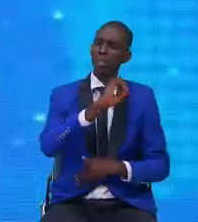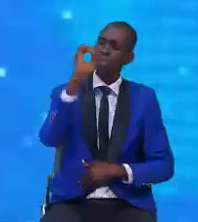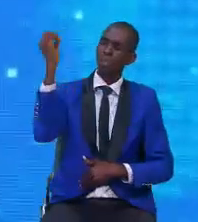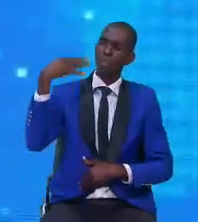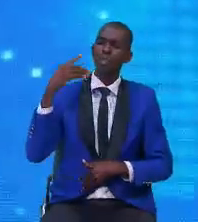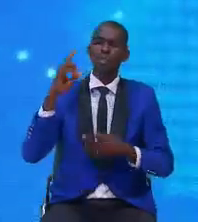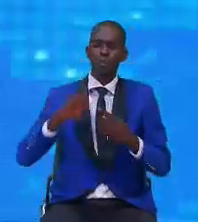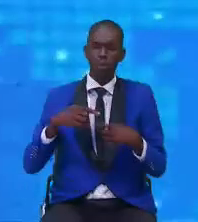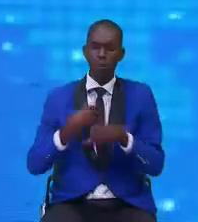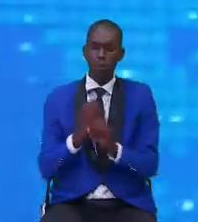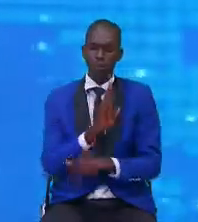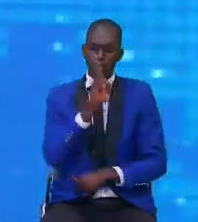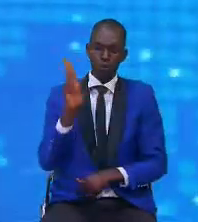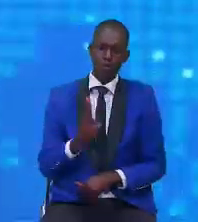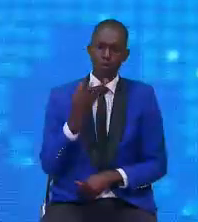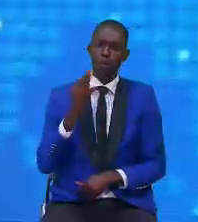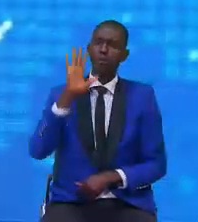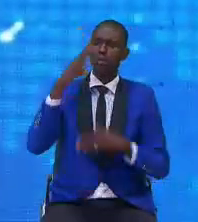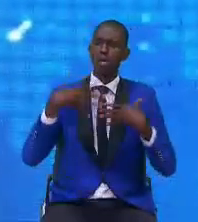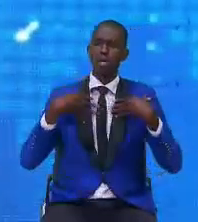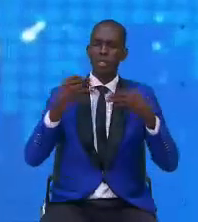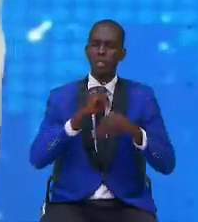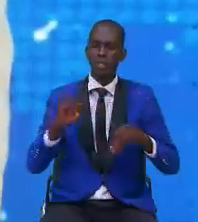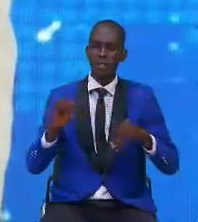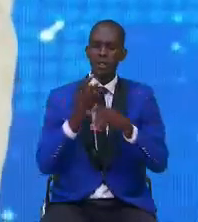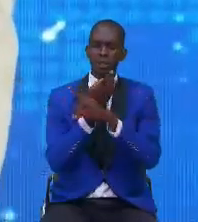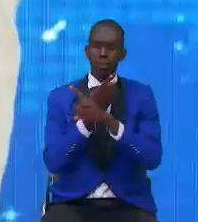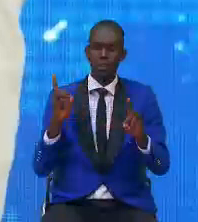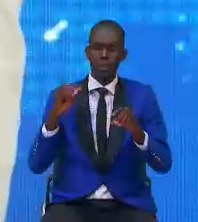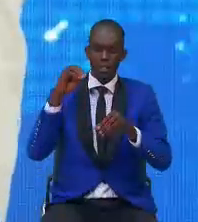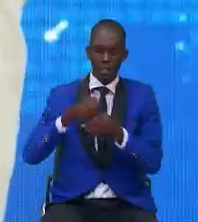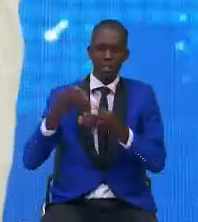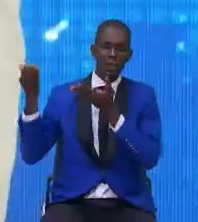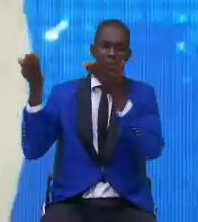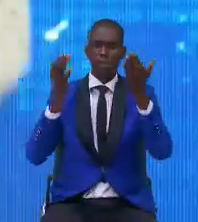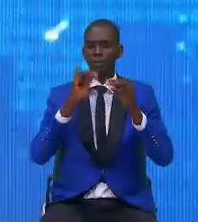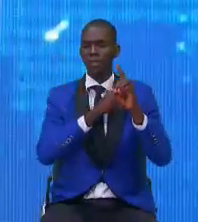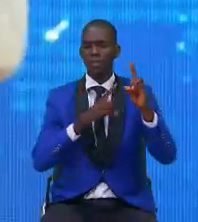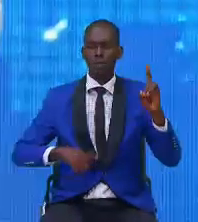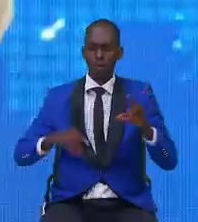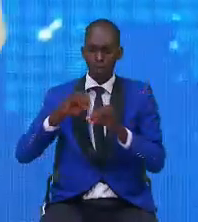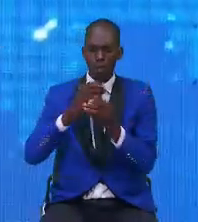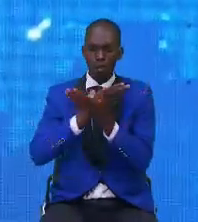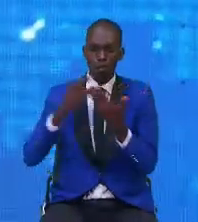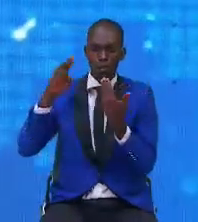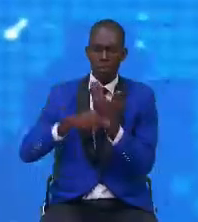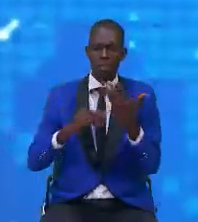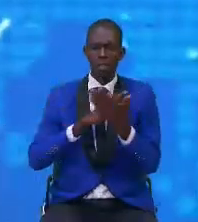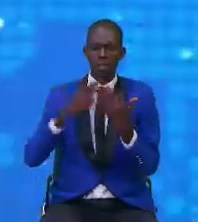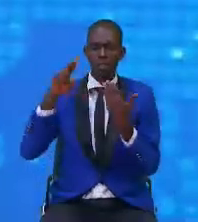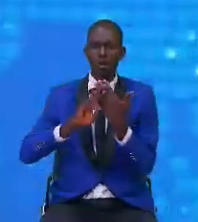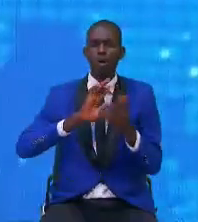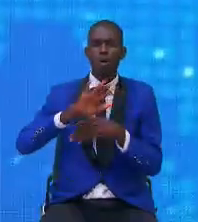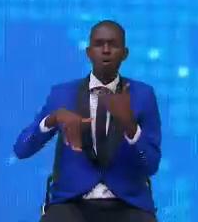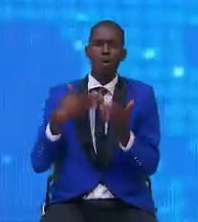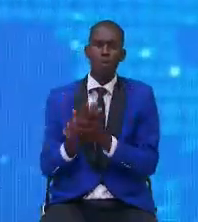and grant us the grace to make use of the healing, make use of the deliverance in serving the Lord in